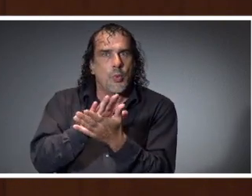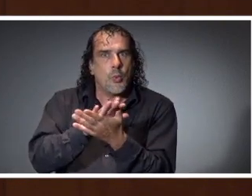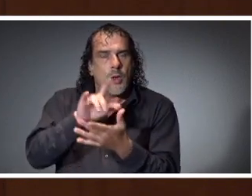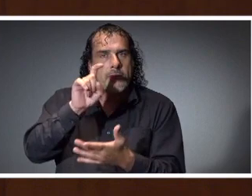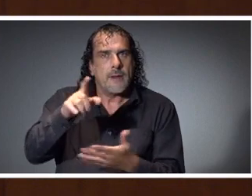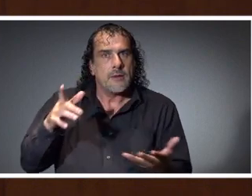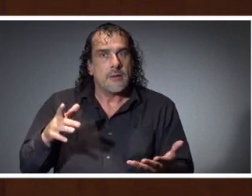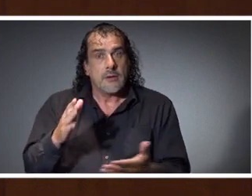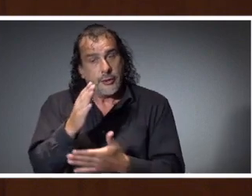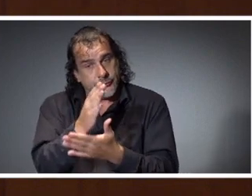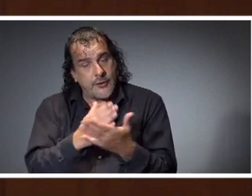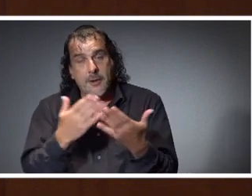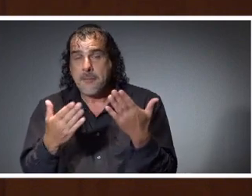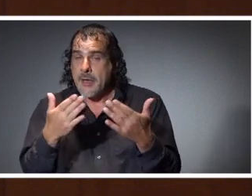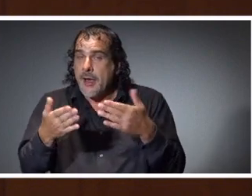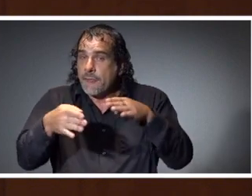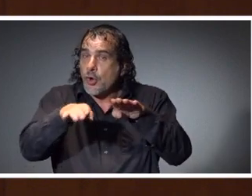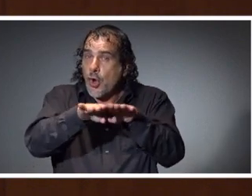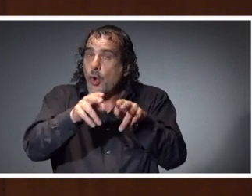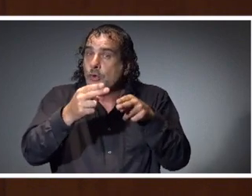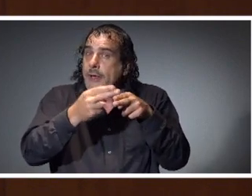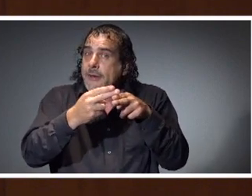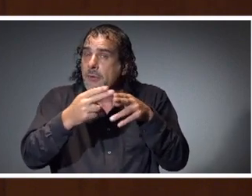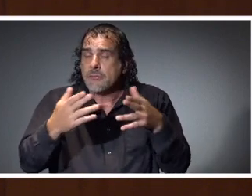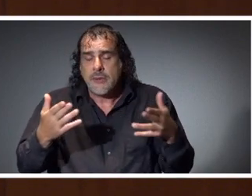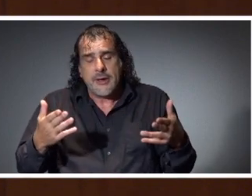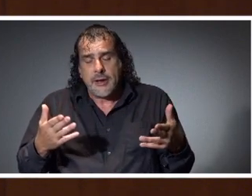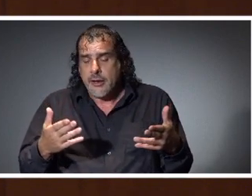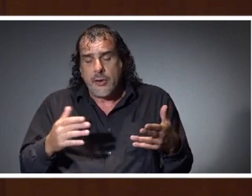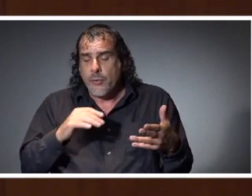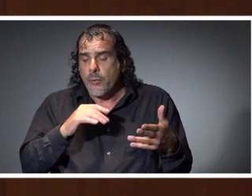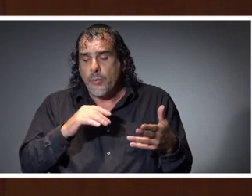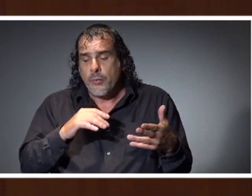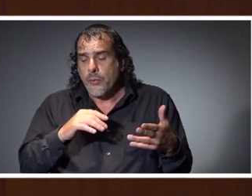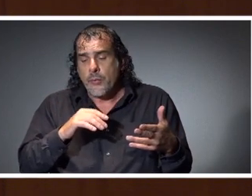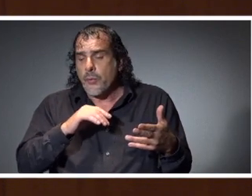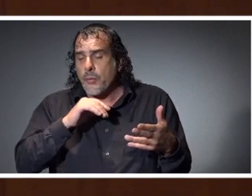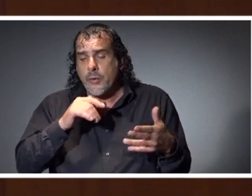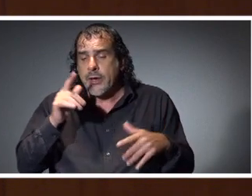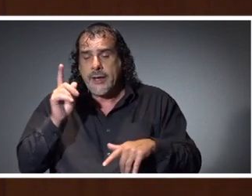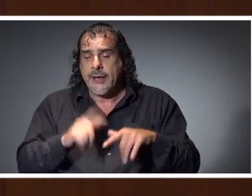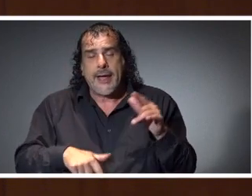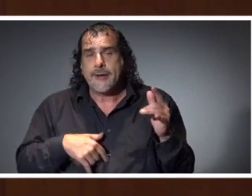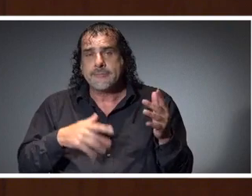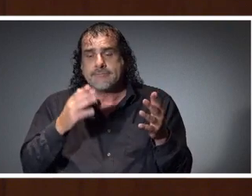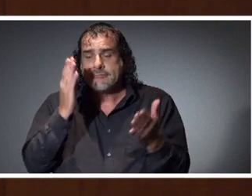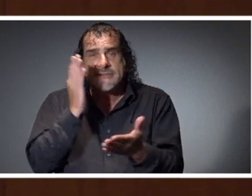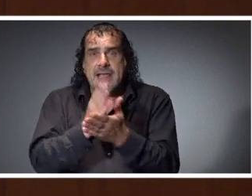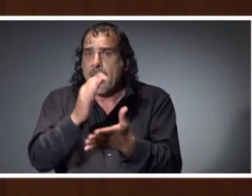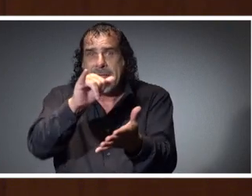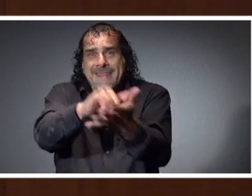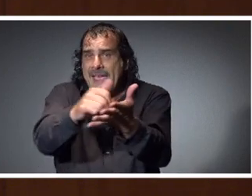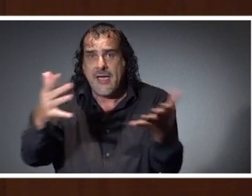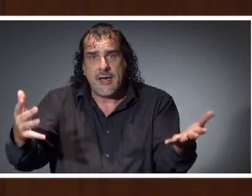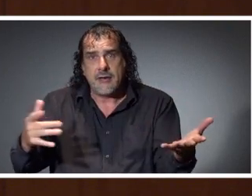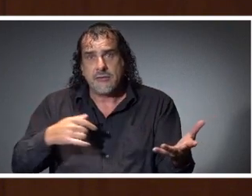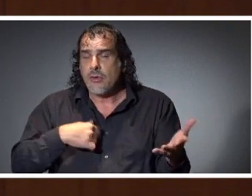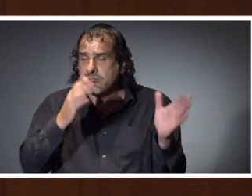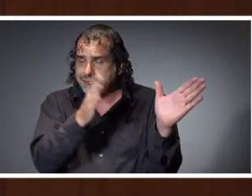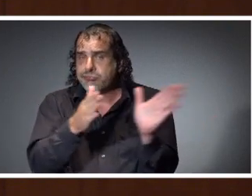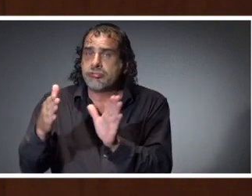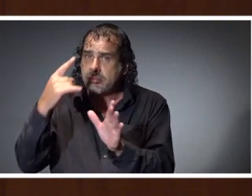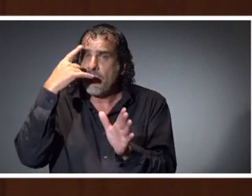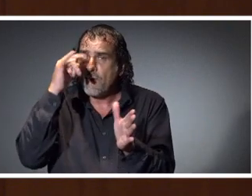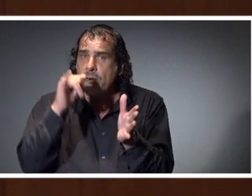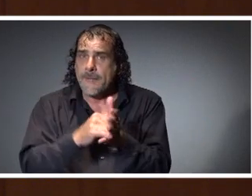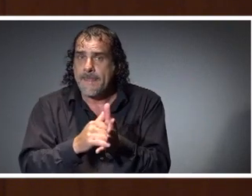will have to close temporarily. It's inevitable, so just be prepared for that. The other thing is I would like to mention that teacher testing